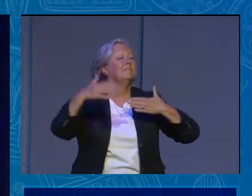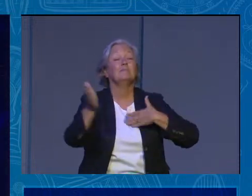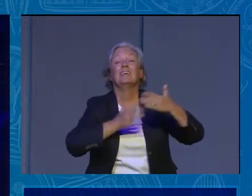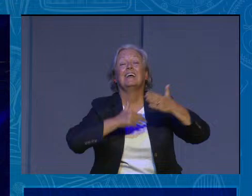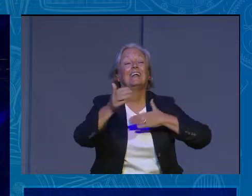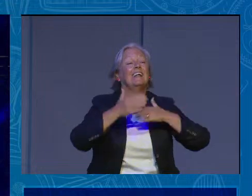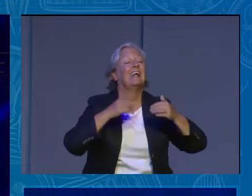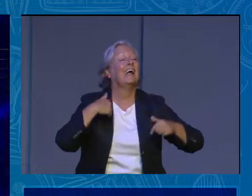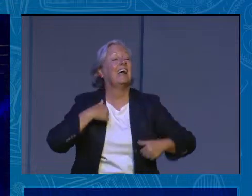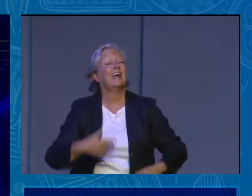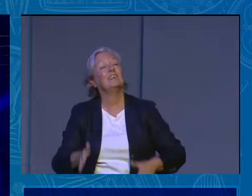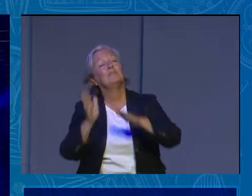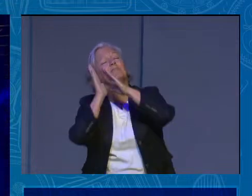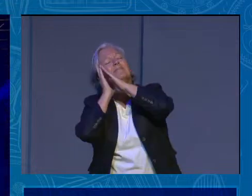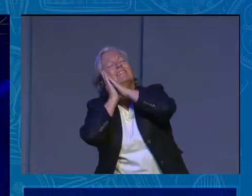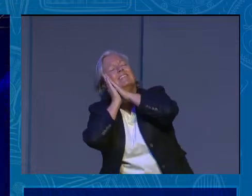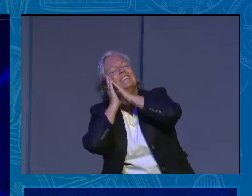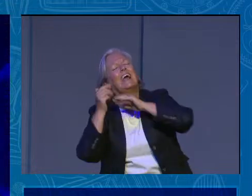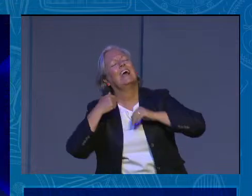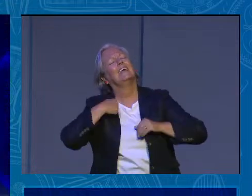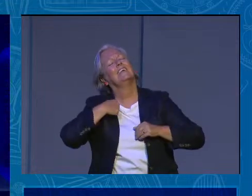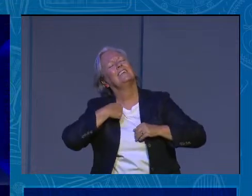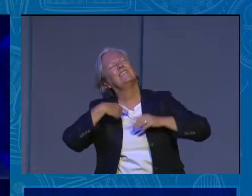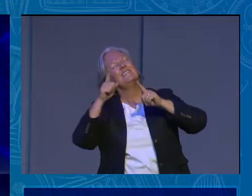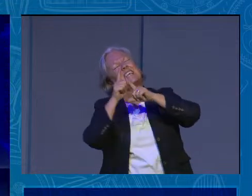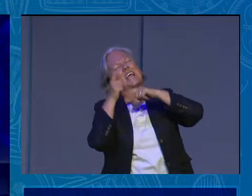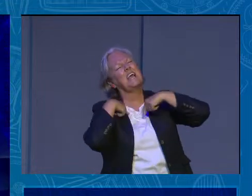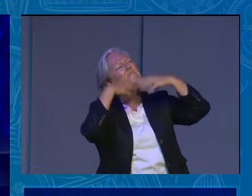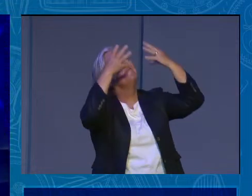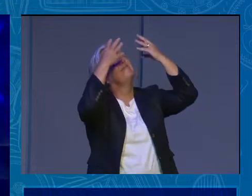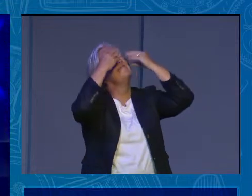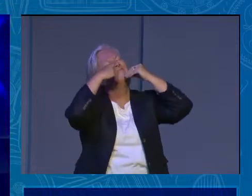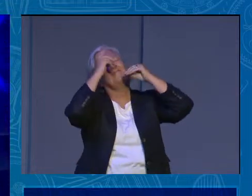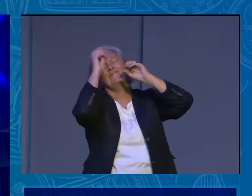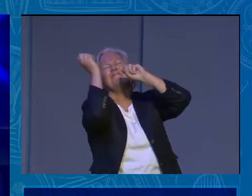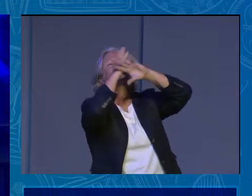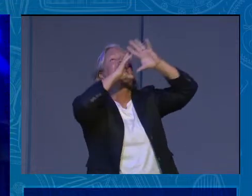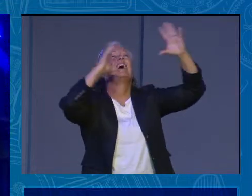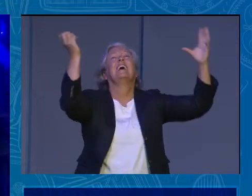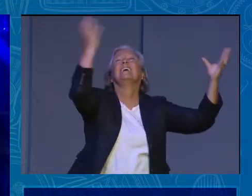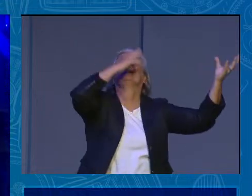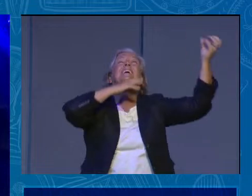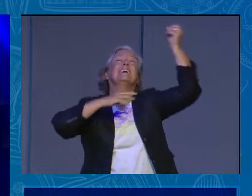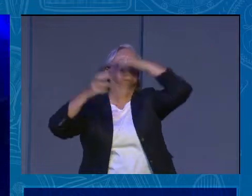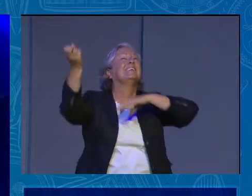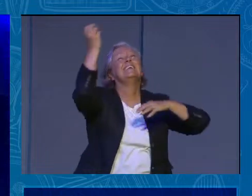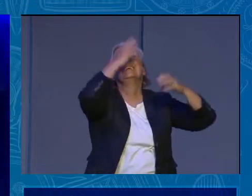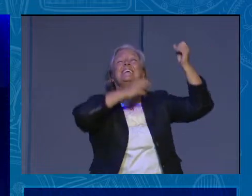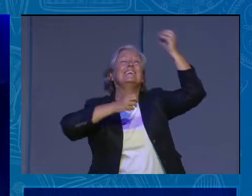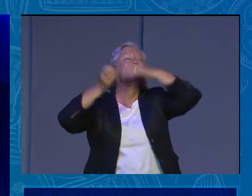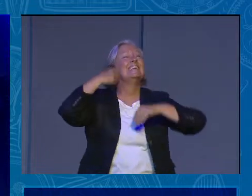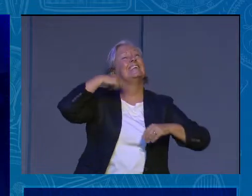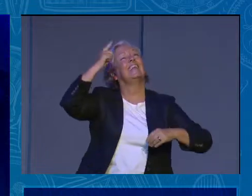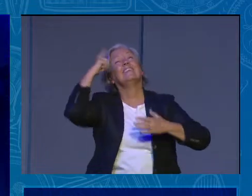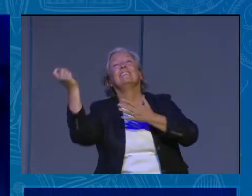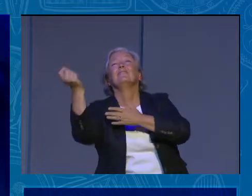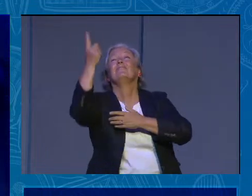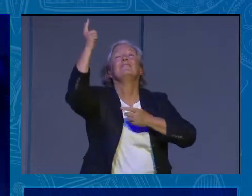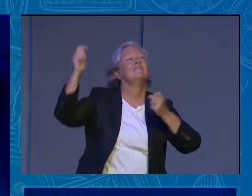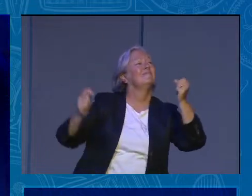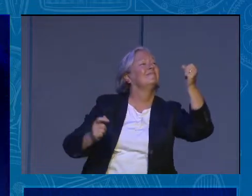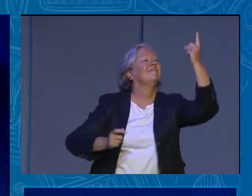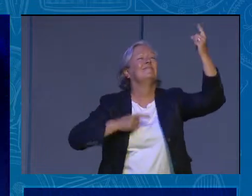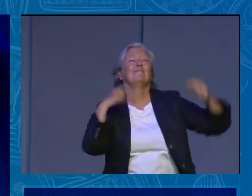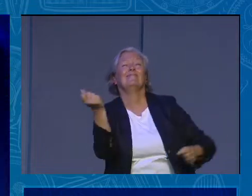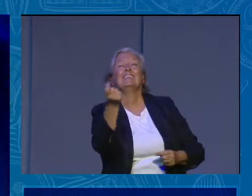Every night I lie in bed, the brightest colors fill my head. A million dreams are